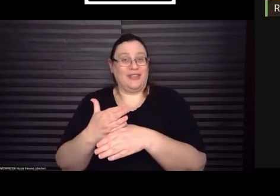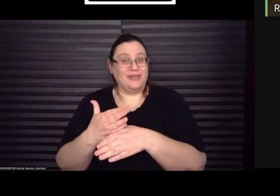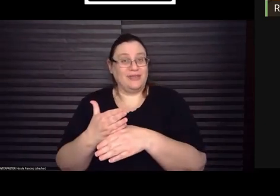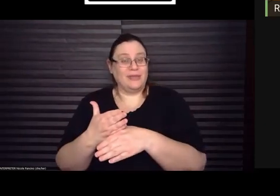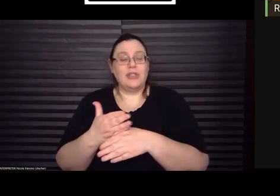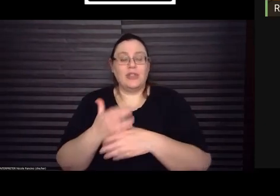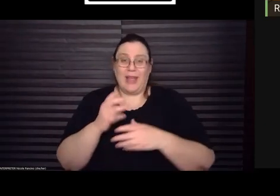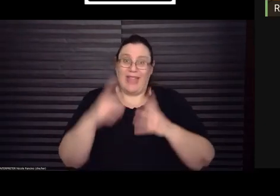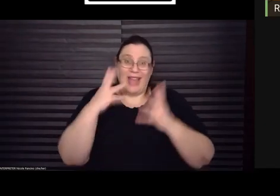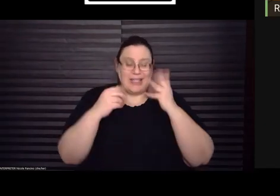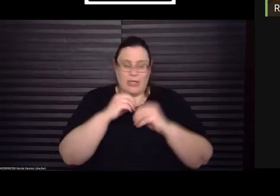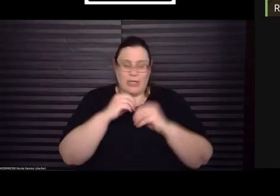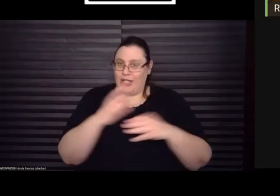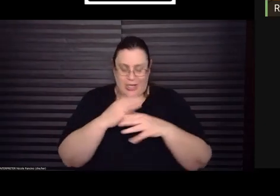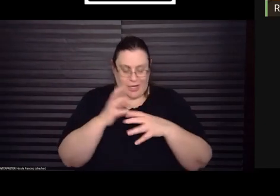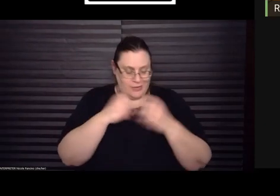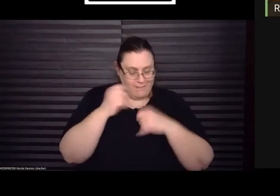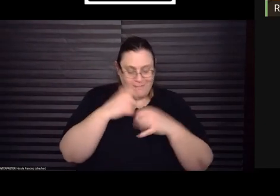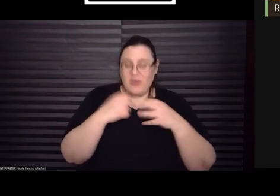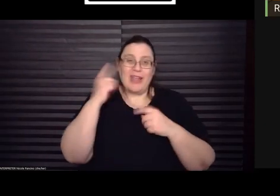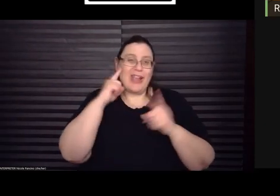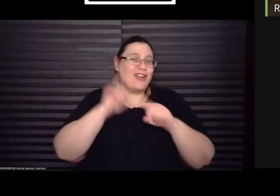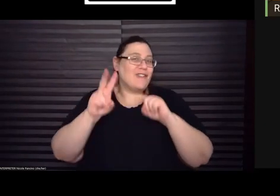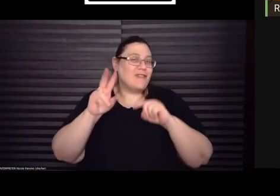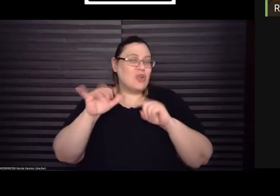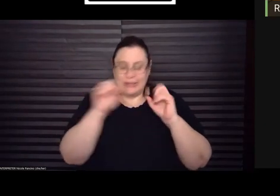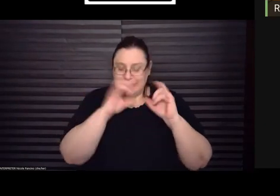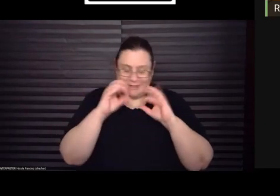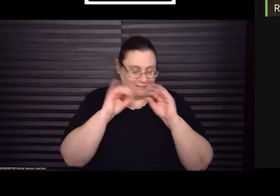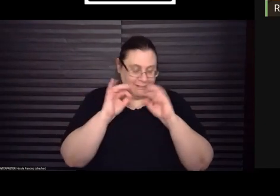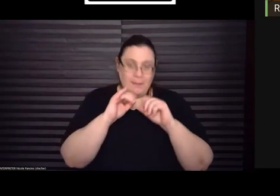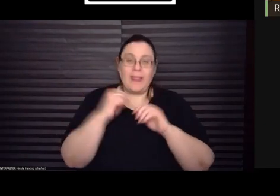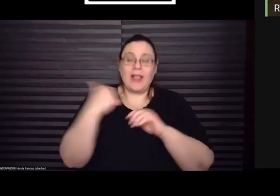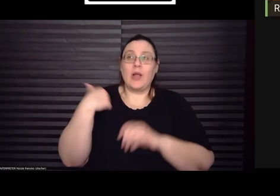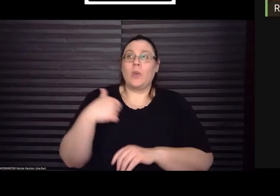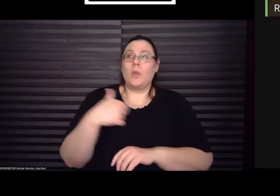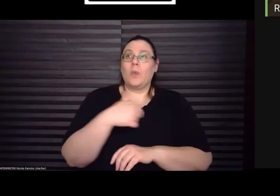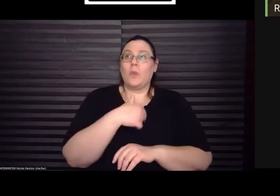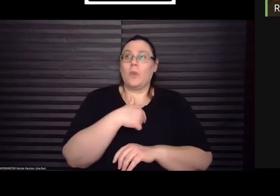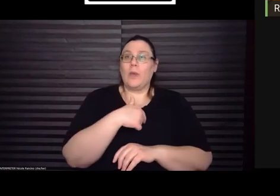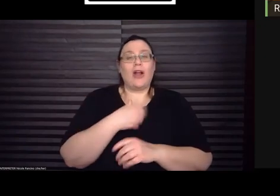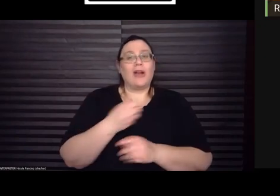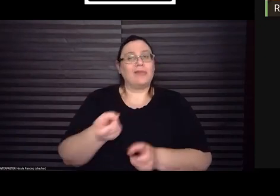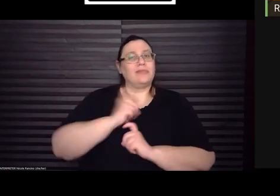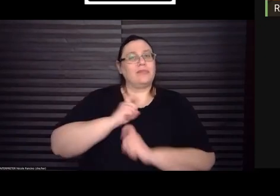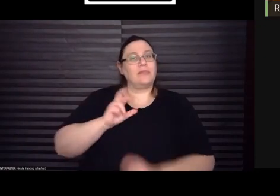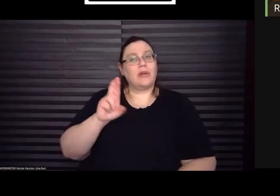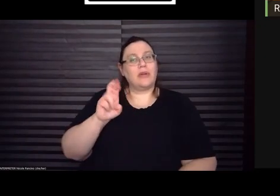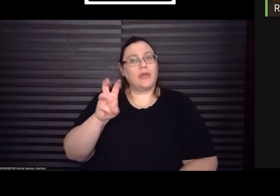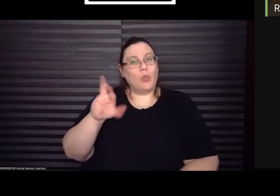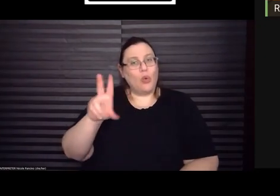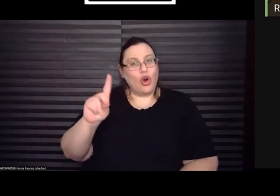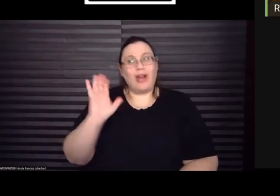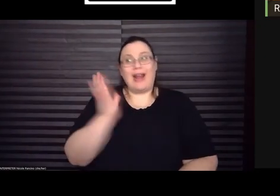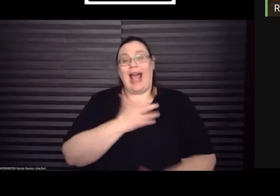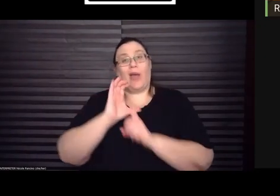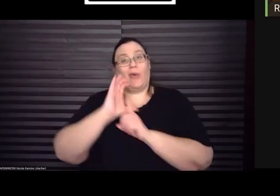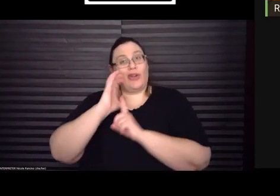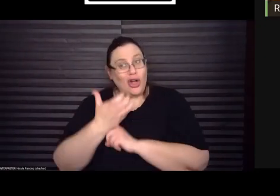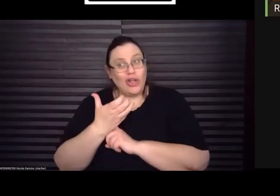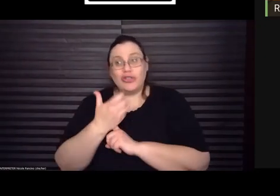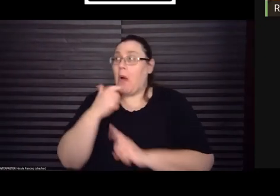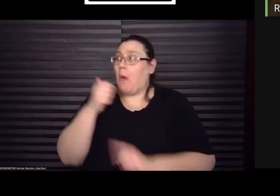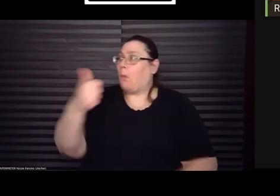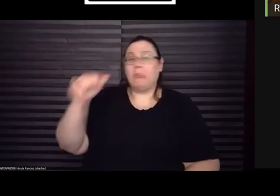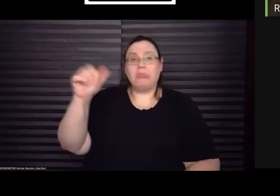so we're having these unshared experiences, we're hearing these voices, and we are rewarded for that, right? We live in a culture where